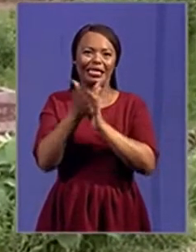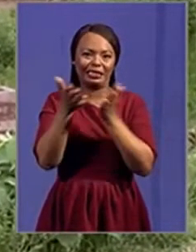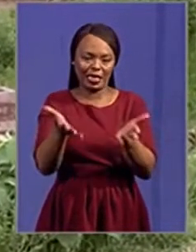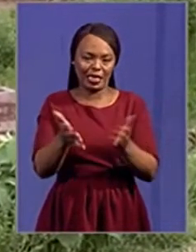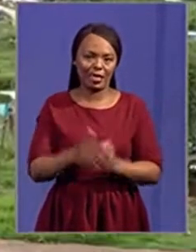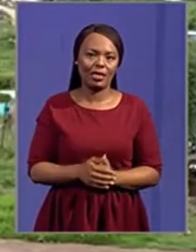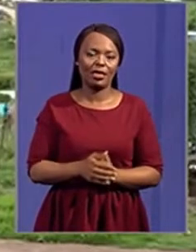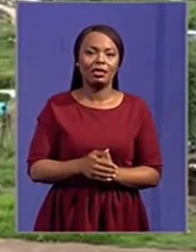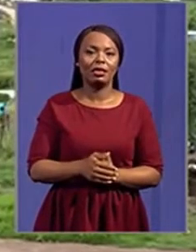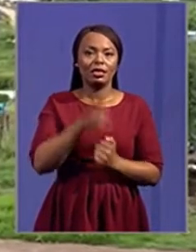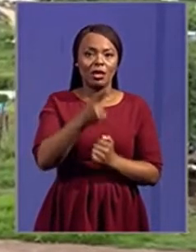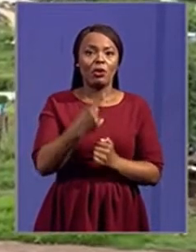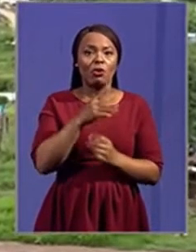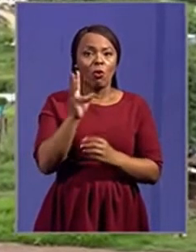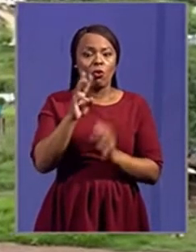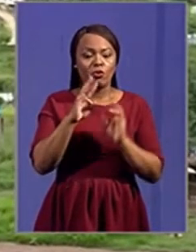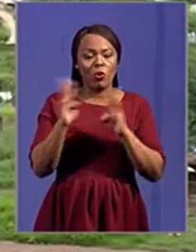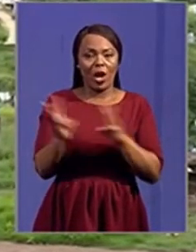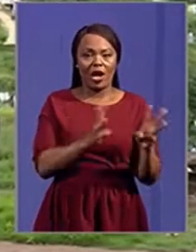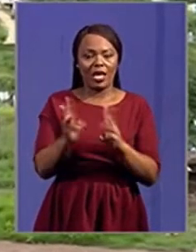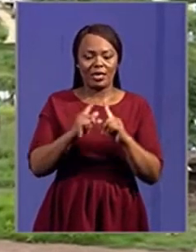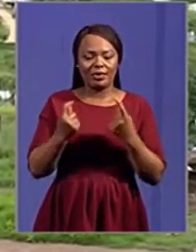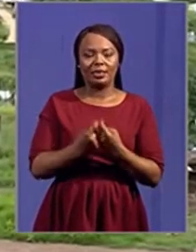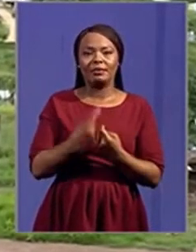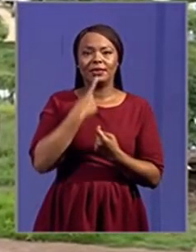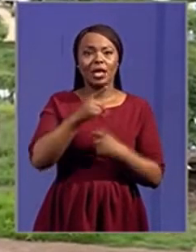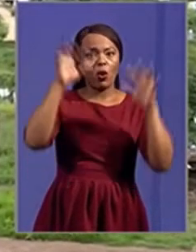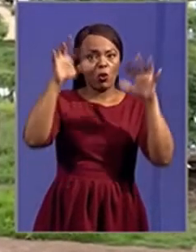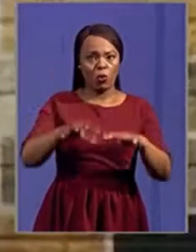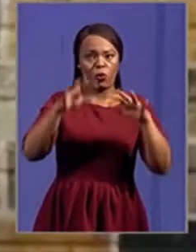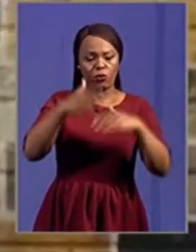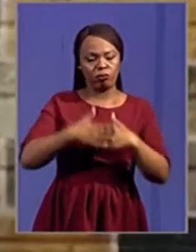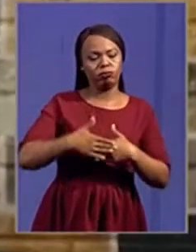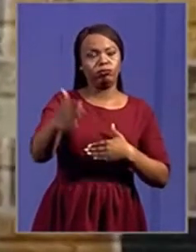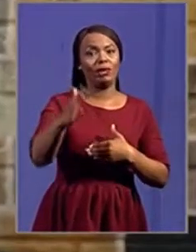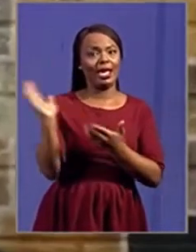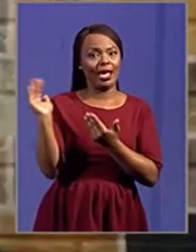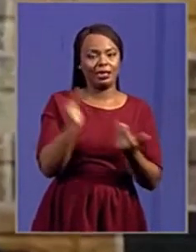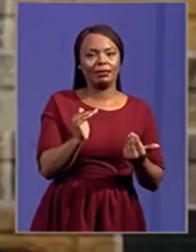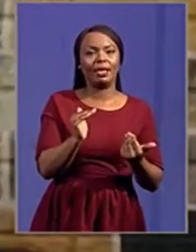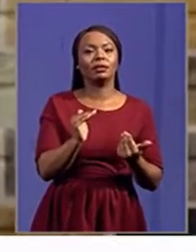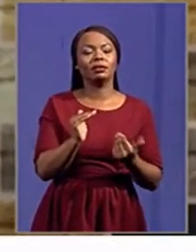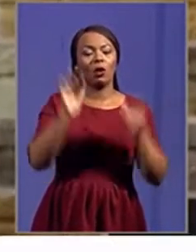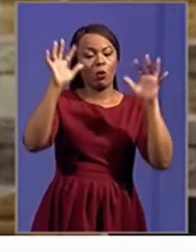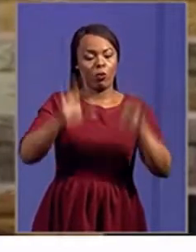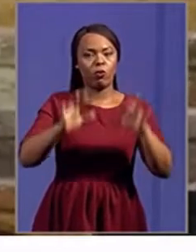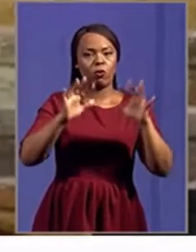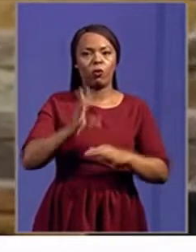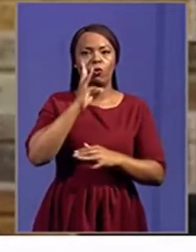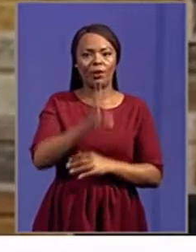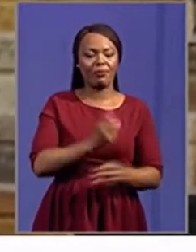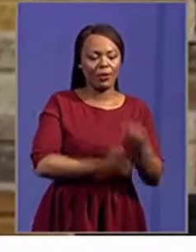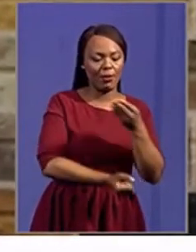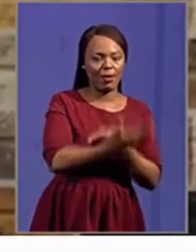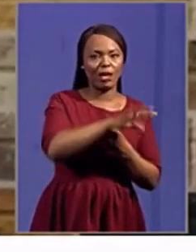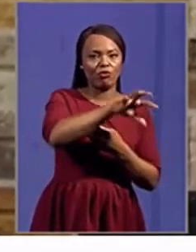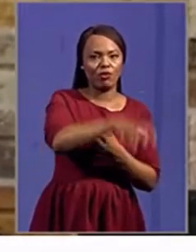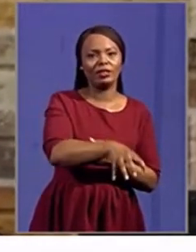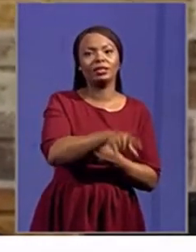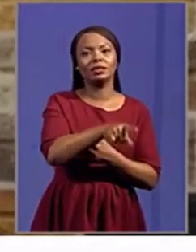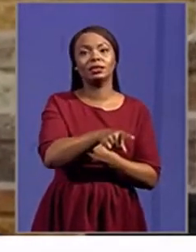go santse go tlana pula e ngata. Communities in the central to eastern parts of the country, including Mpumalanga province,